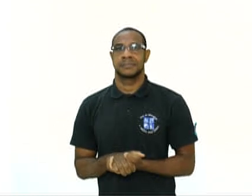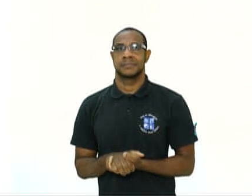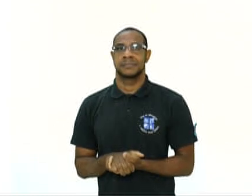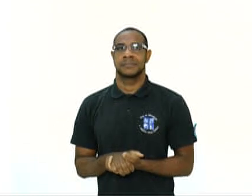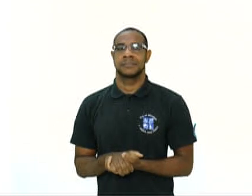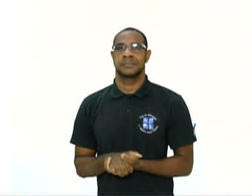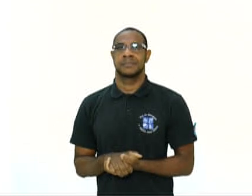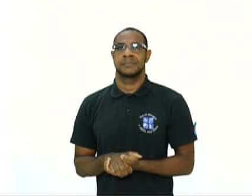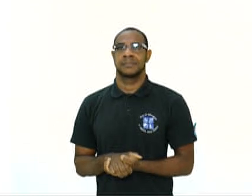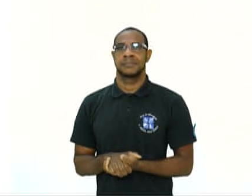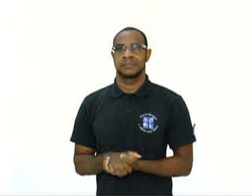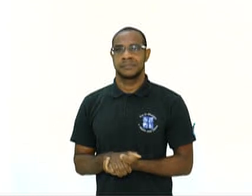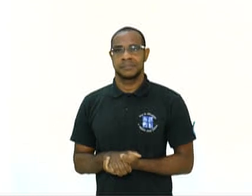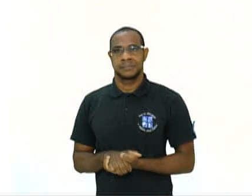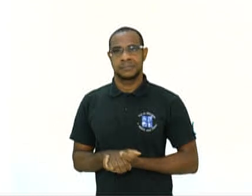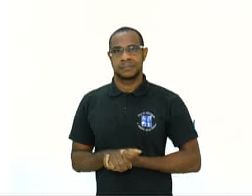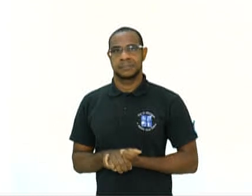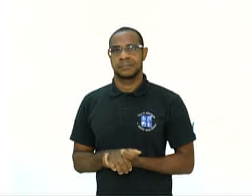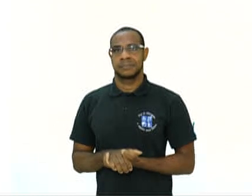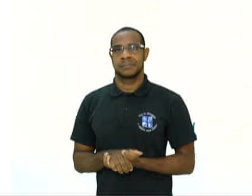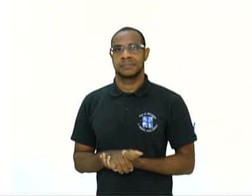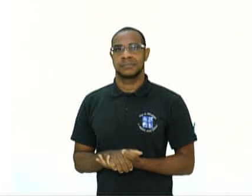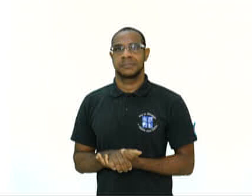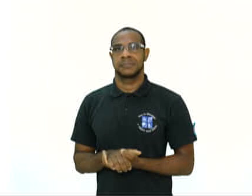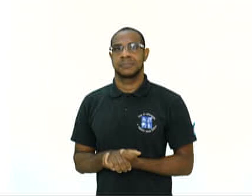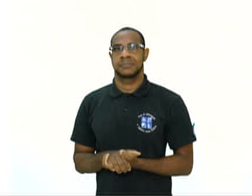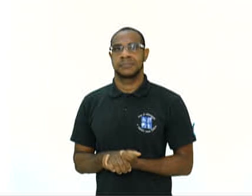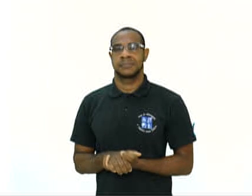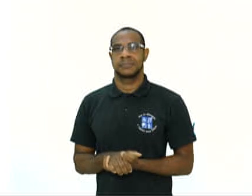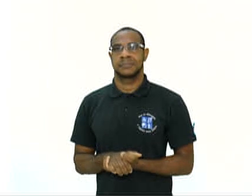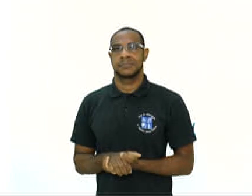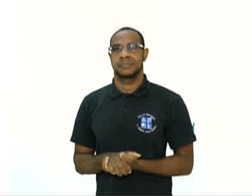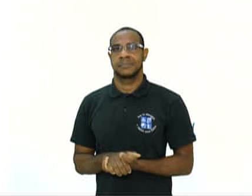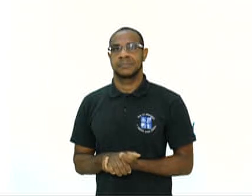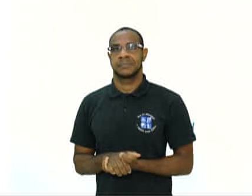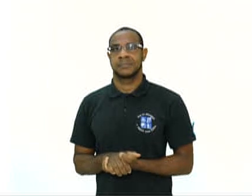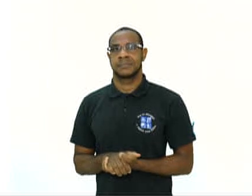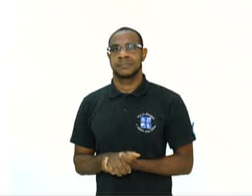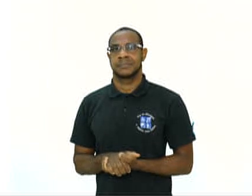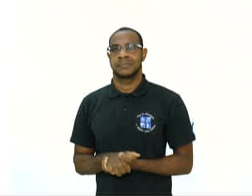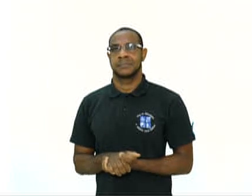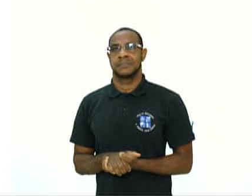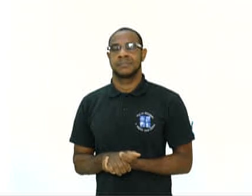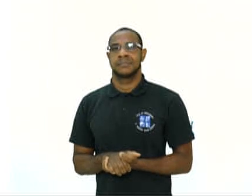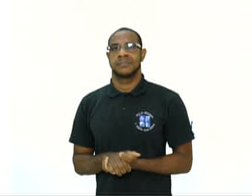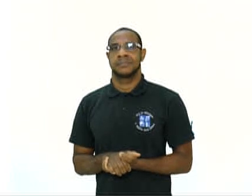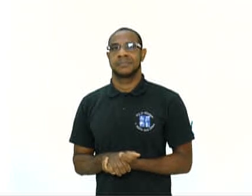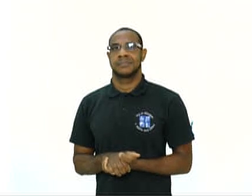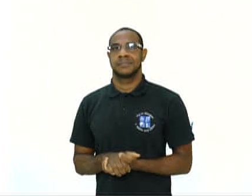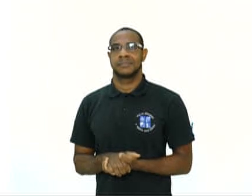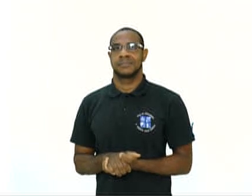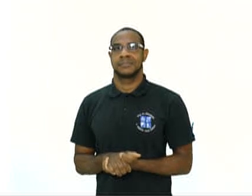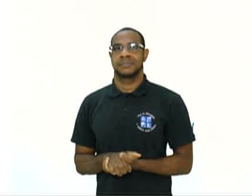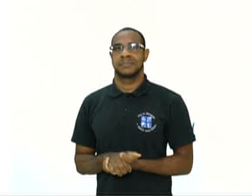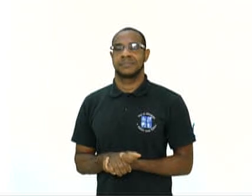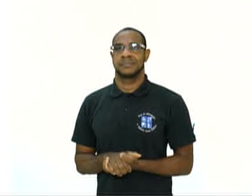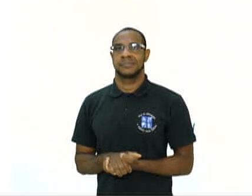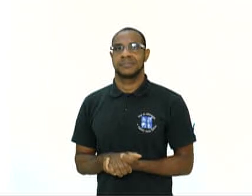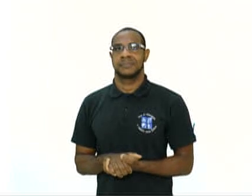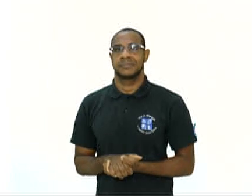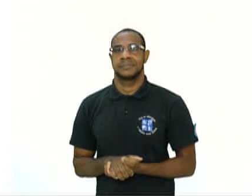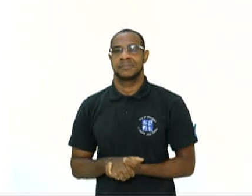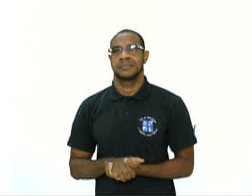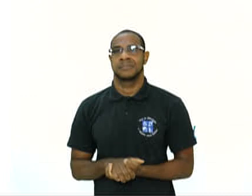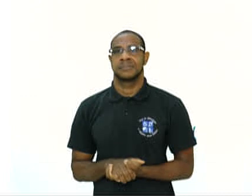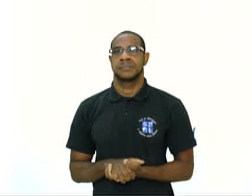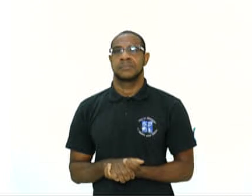creed. We hold this truth be self-evident that all men are created equal. I have a dream that my 4